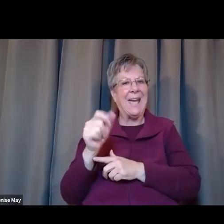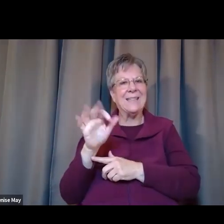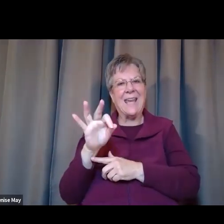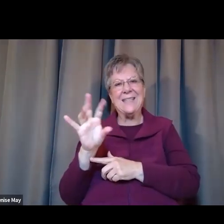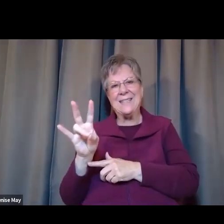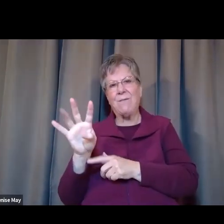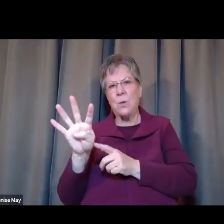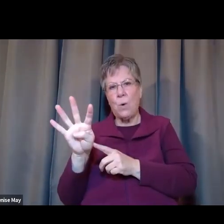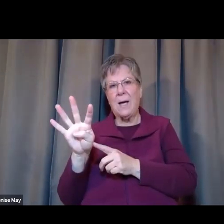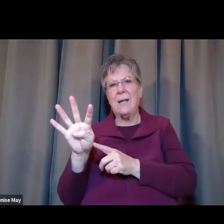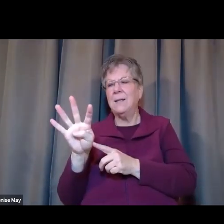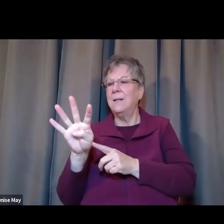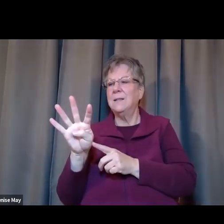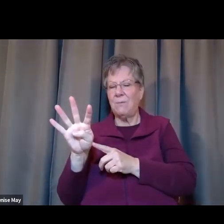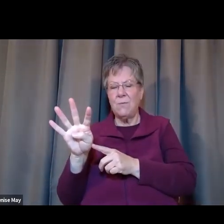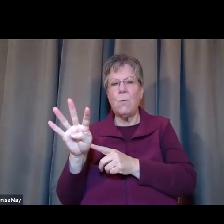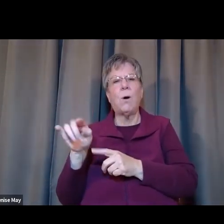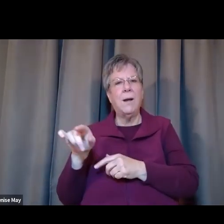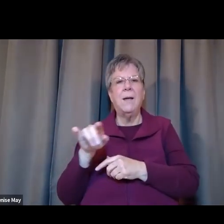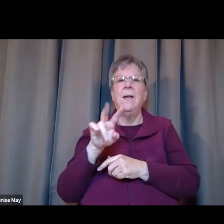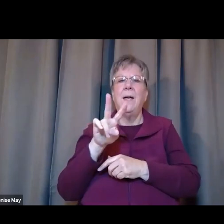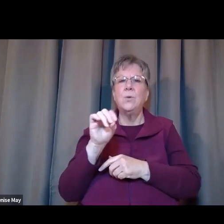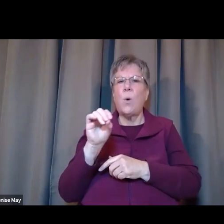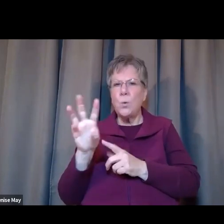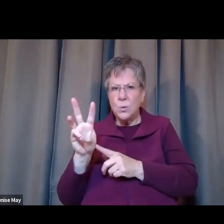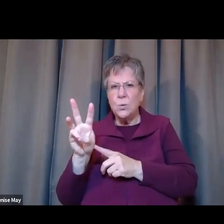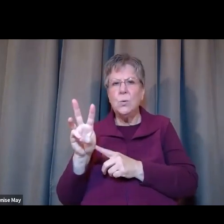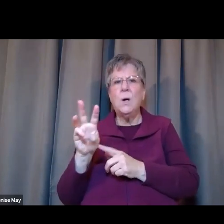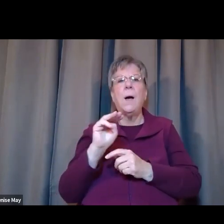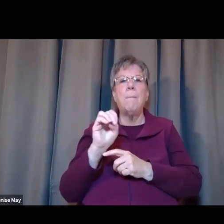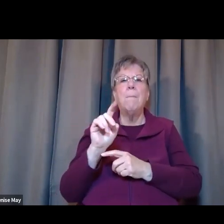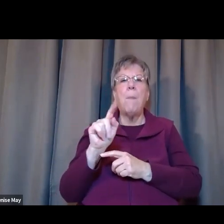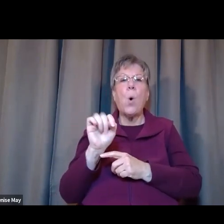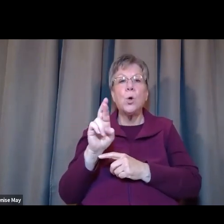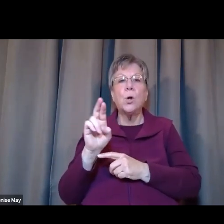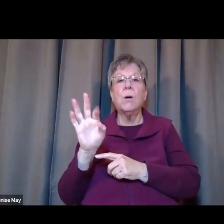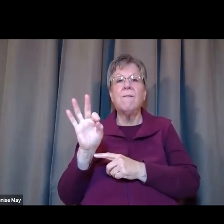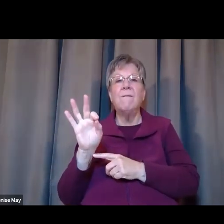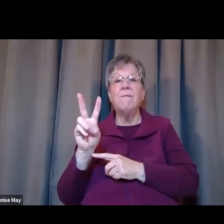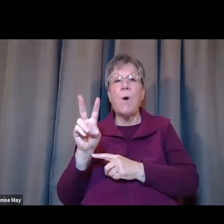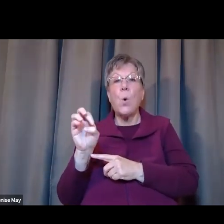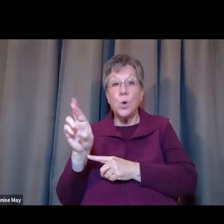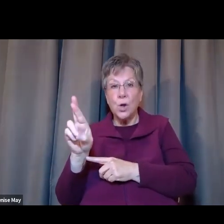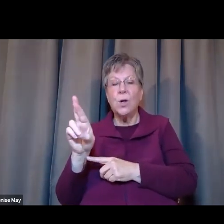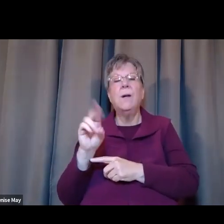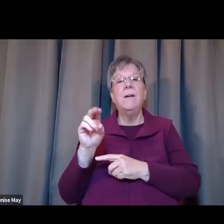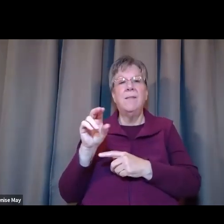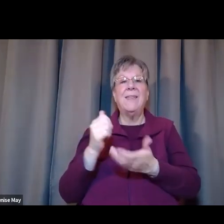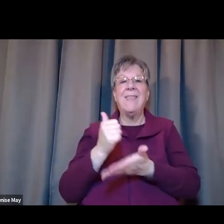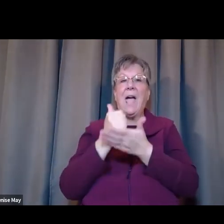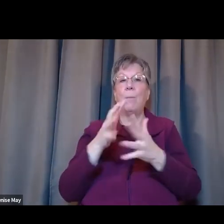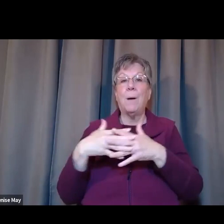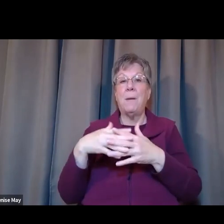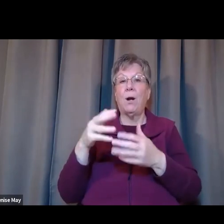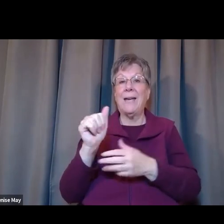74, Bipartisan Campaign Reform Act of 2002, Motor Voter, 1993, and then the Help America Vote Act, HAVA,